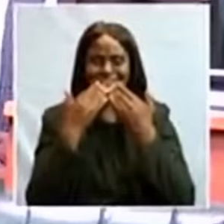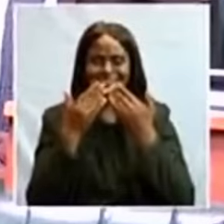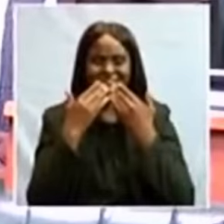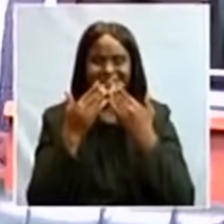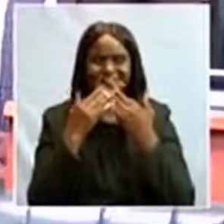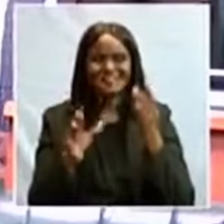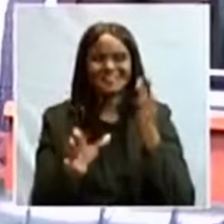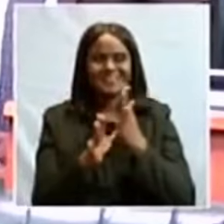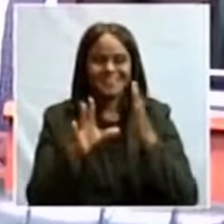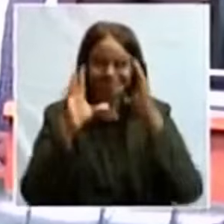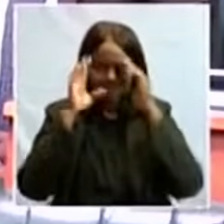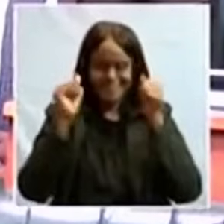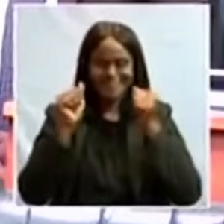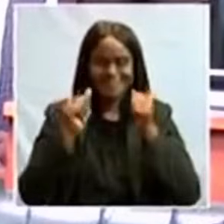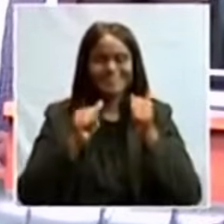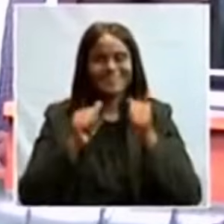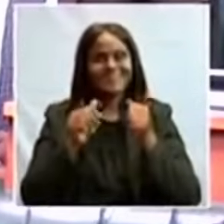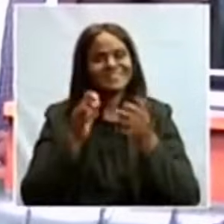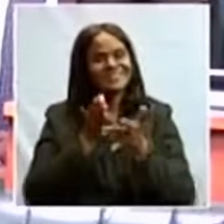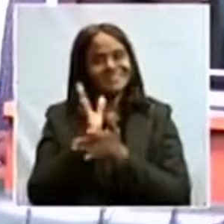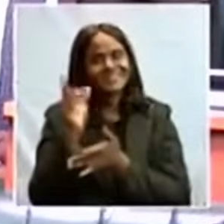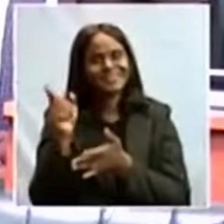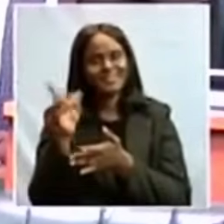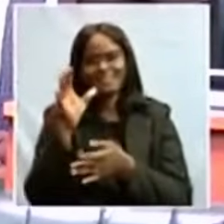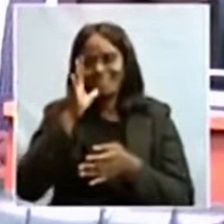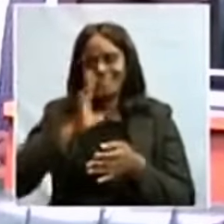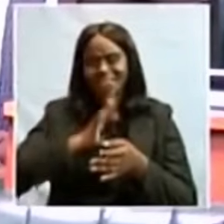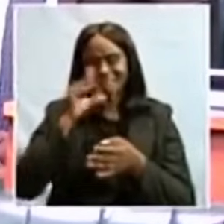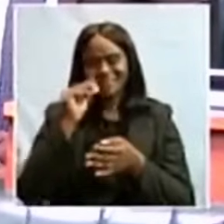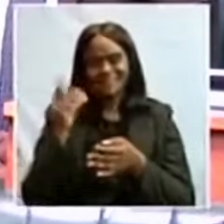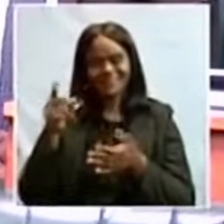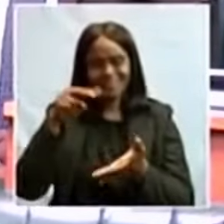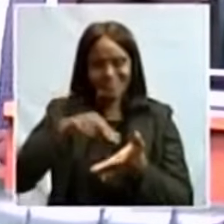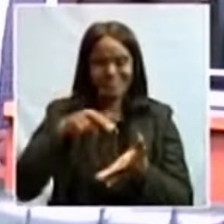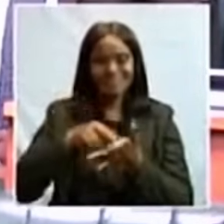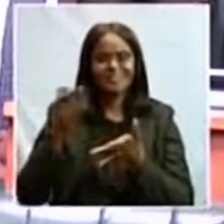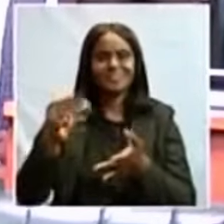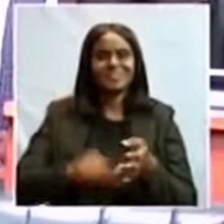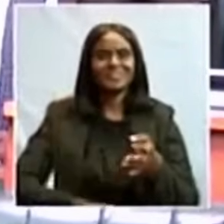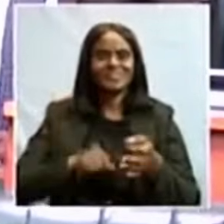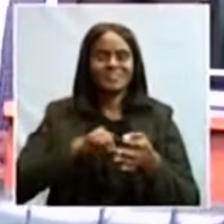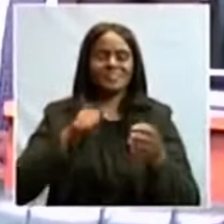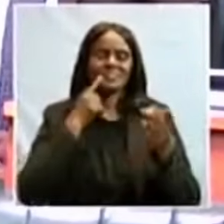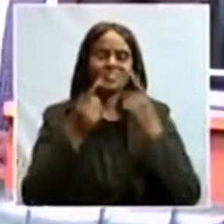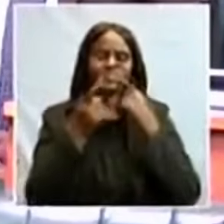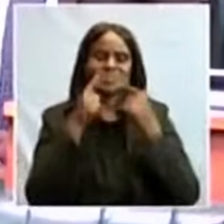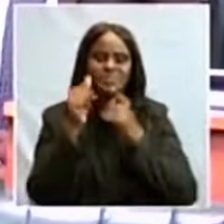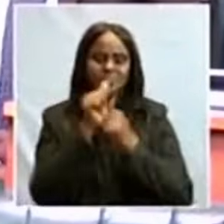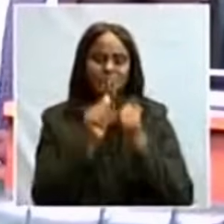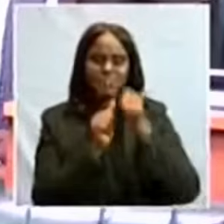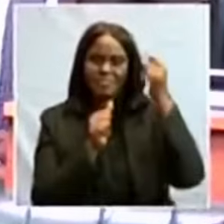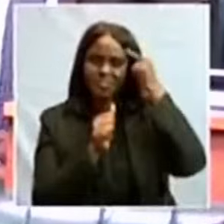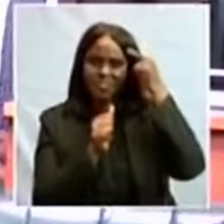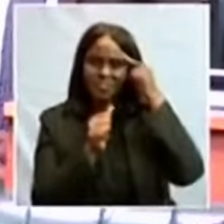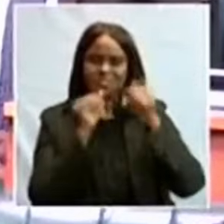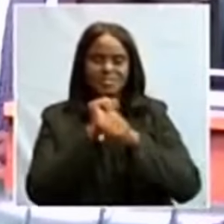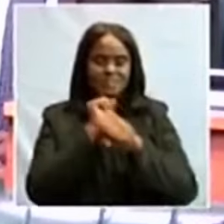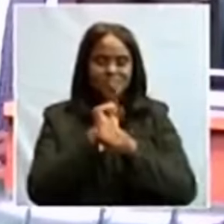the Vice President in order, Madam Speaker, to stand there proudly talking about government working to improve the cost